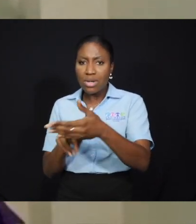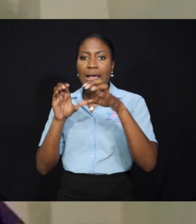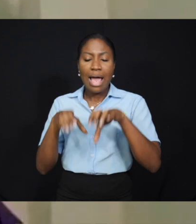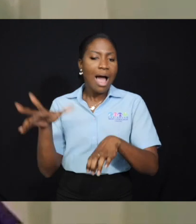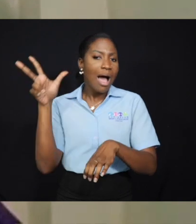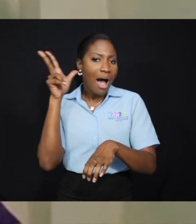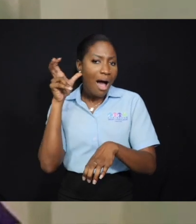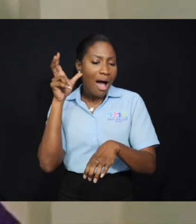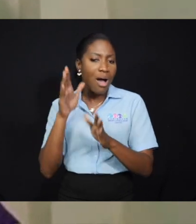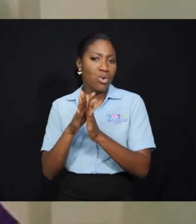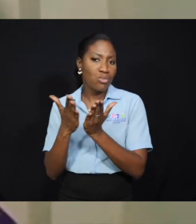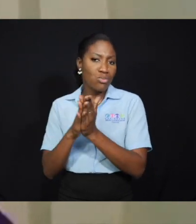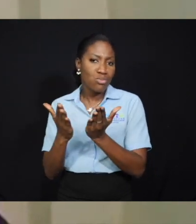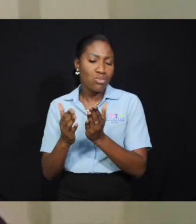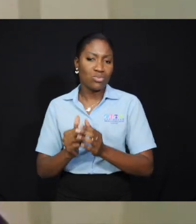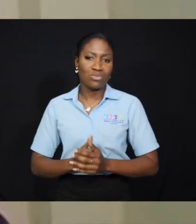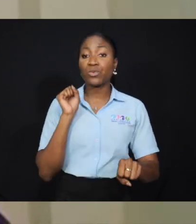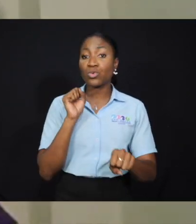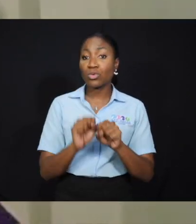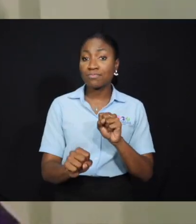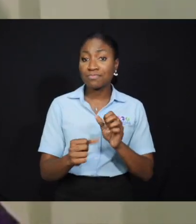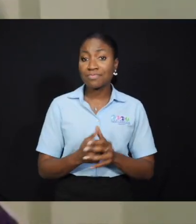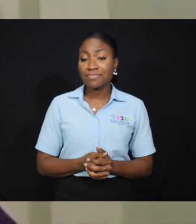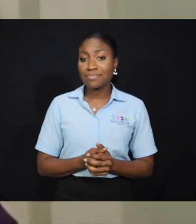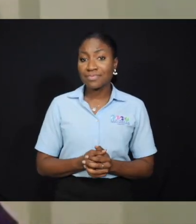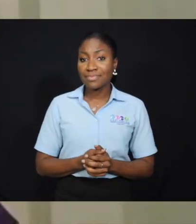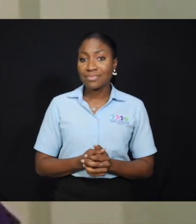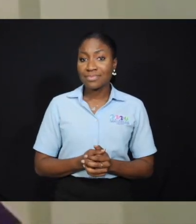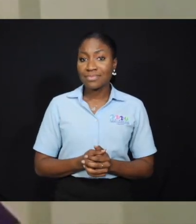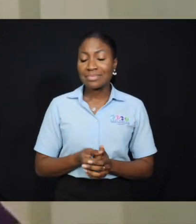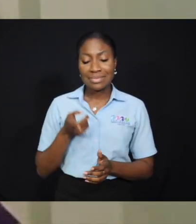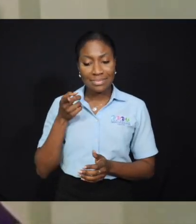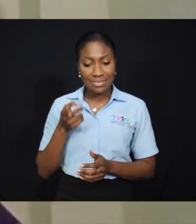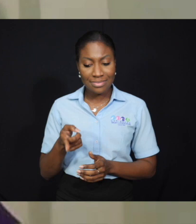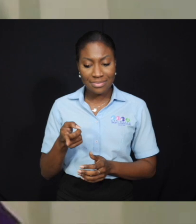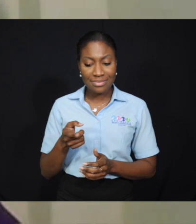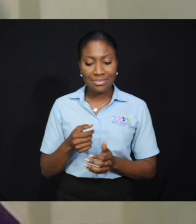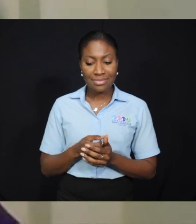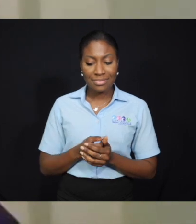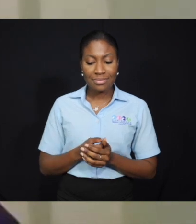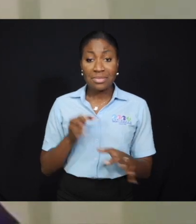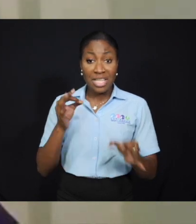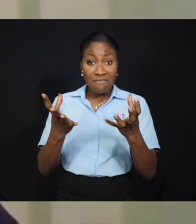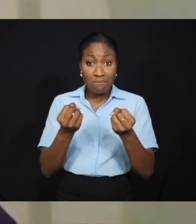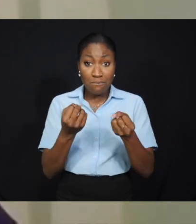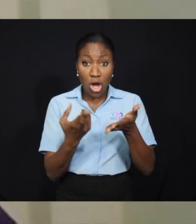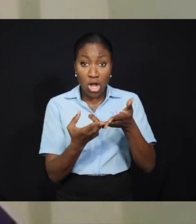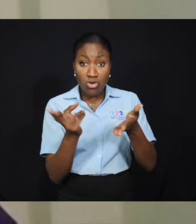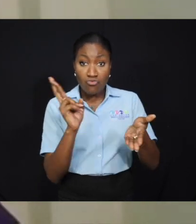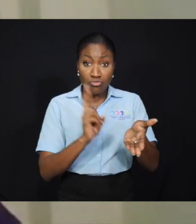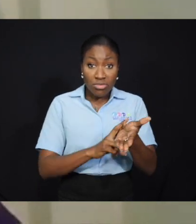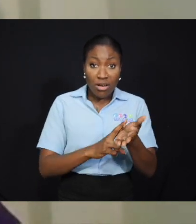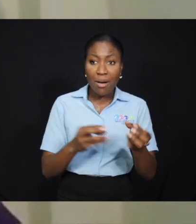print disabled. So this leads to mass registration, and it increases